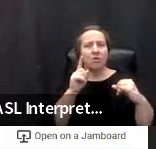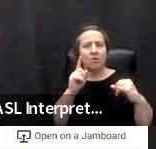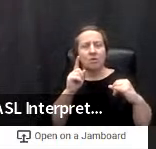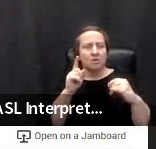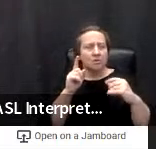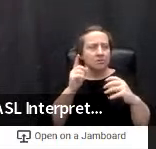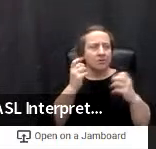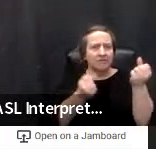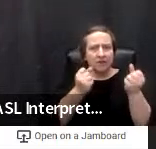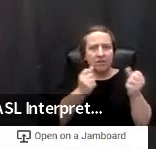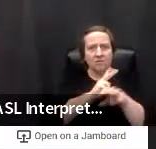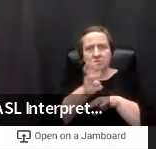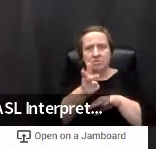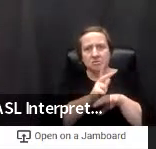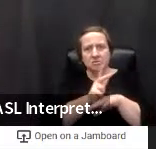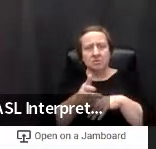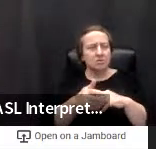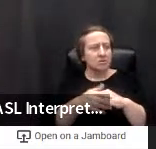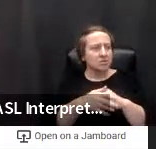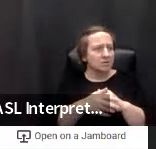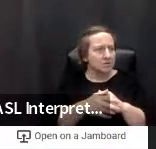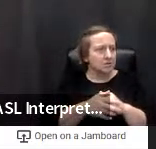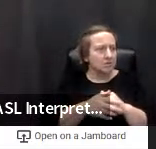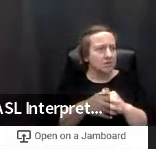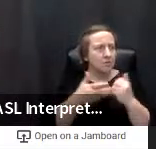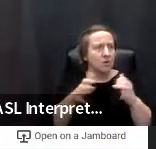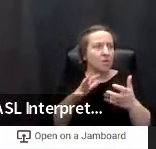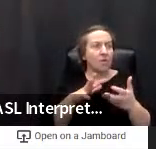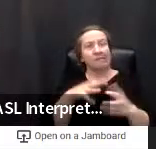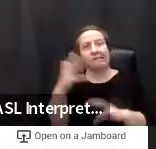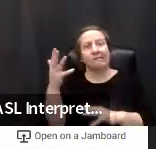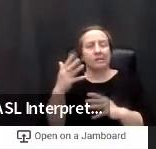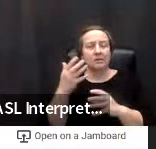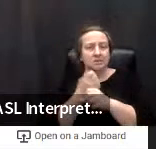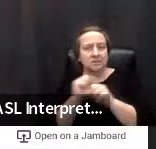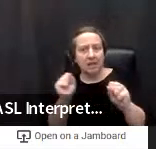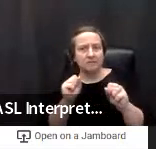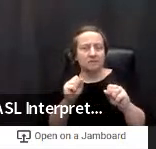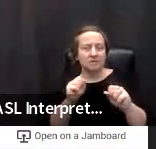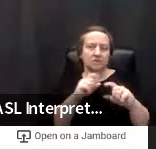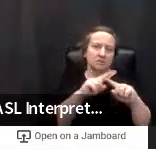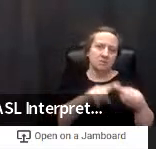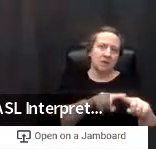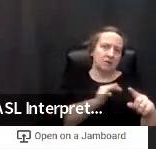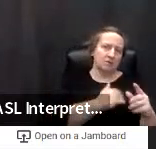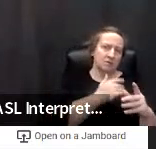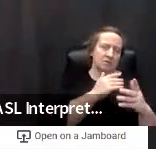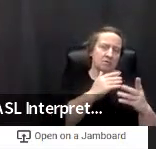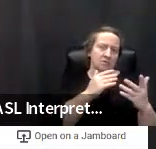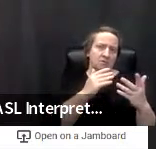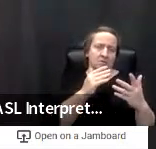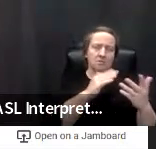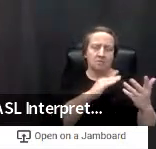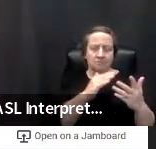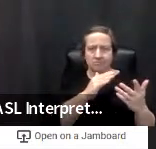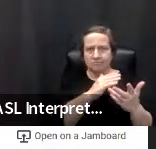so we're not going to get a serious boost in safety depending on the design that we choose, was our